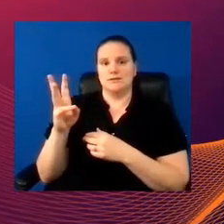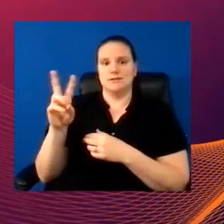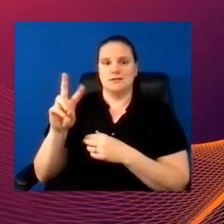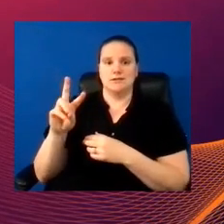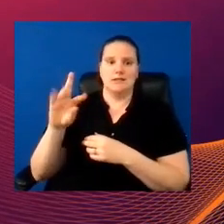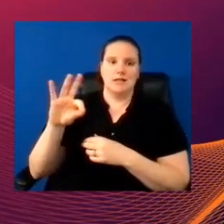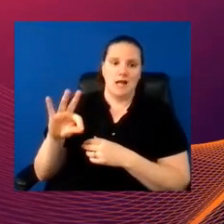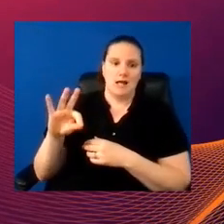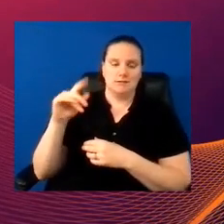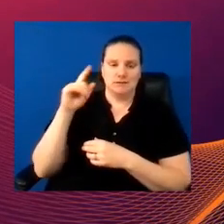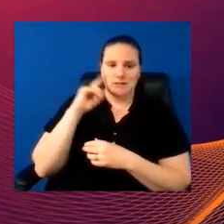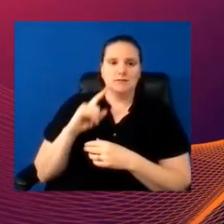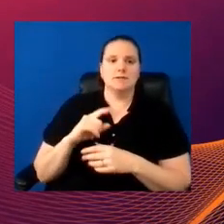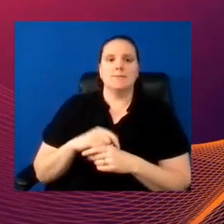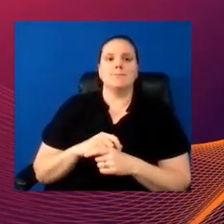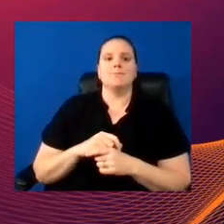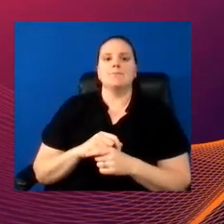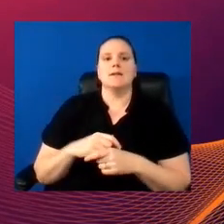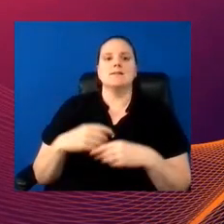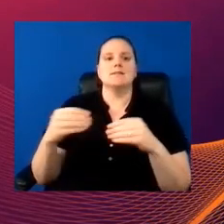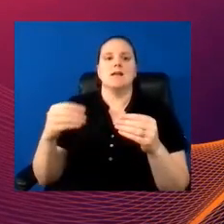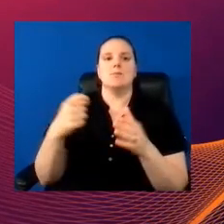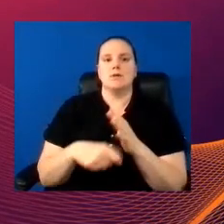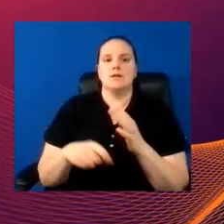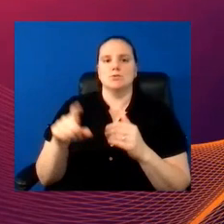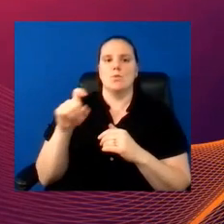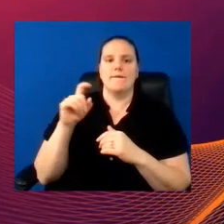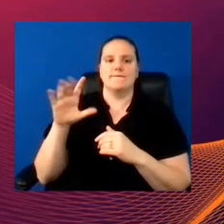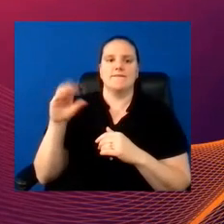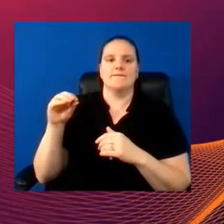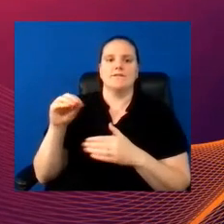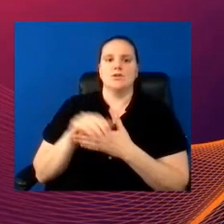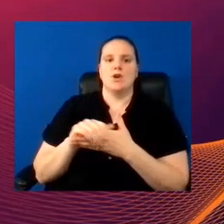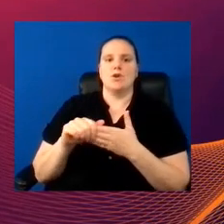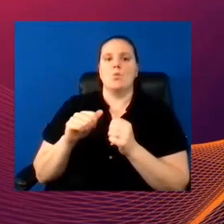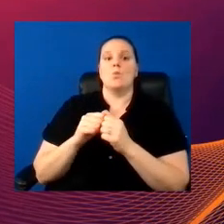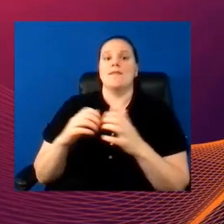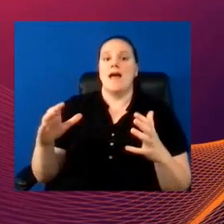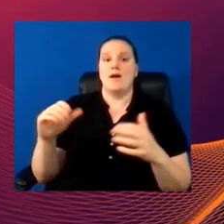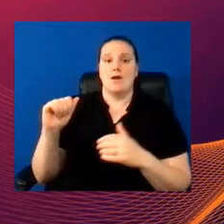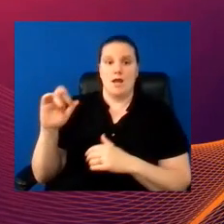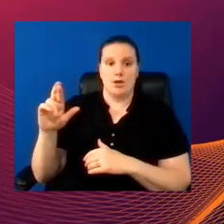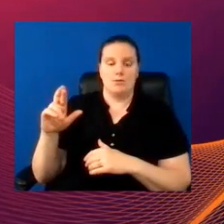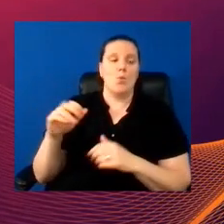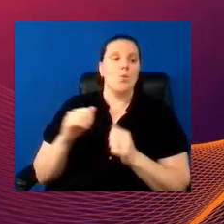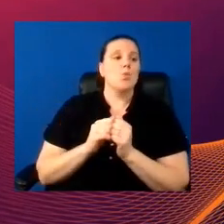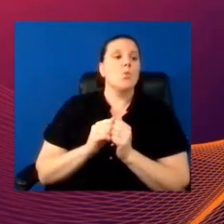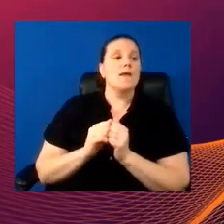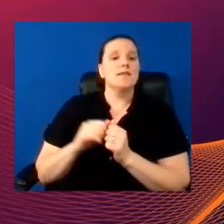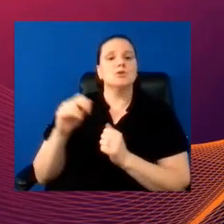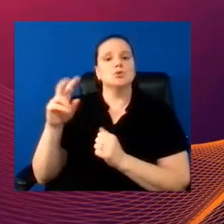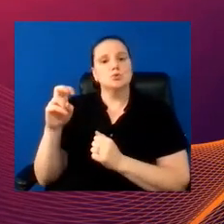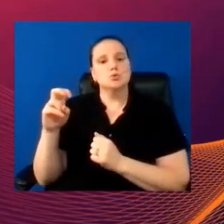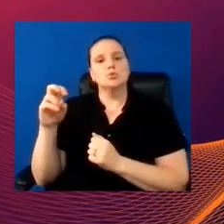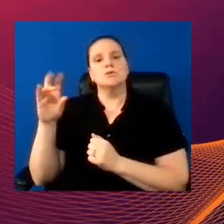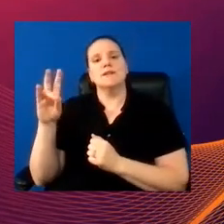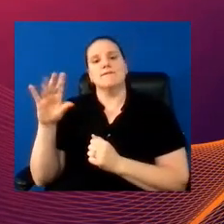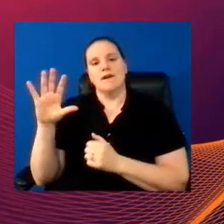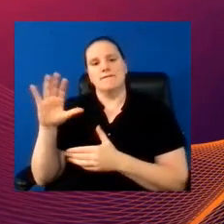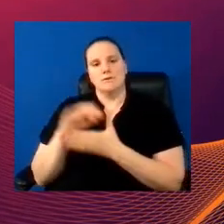$182.69. My sale price would be $150 without the air compressor. With the air compressor, it would be